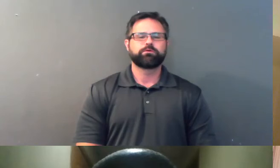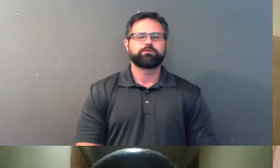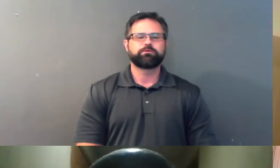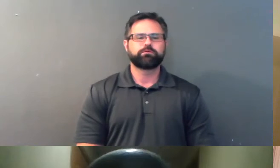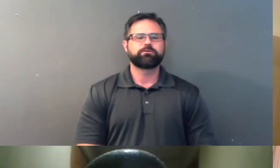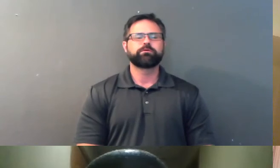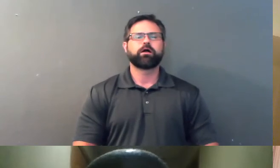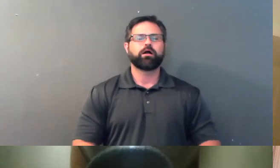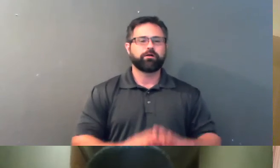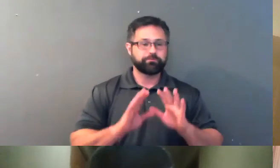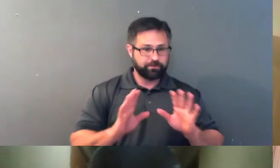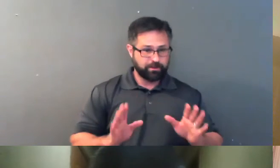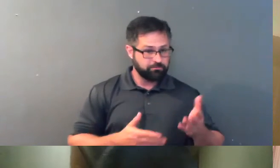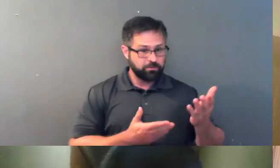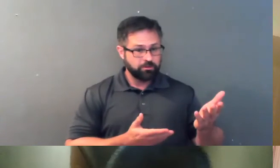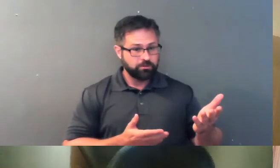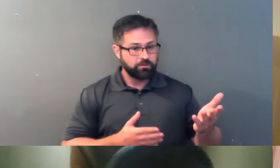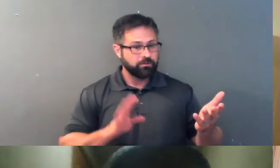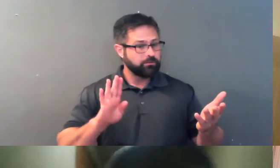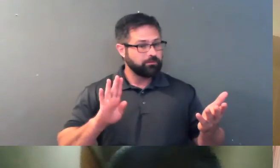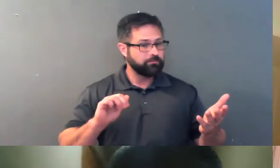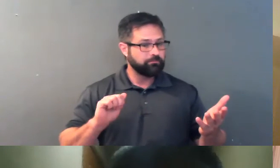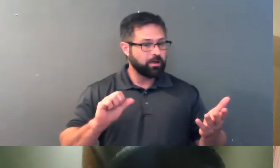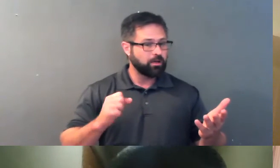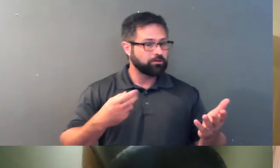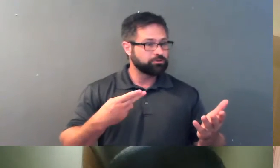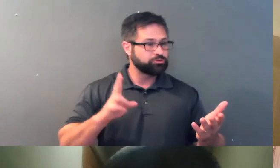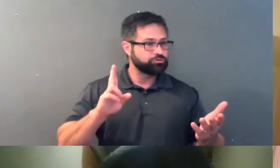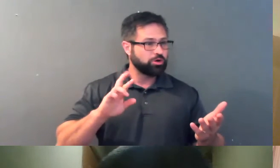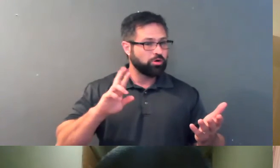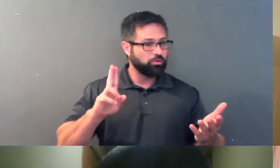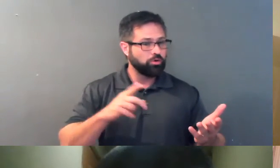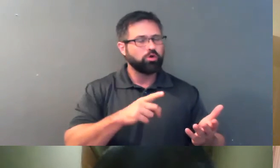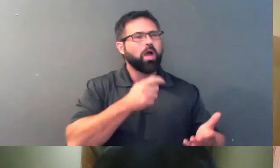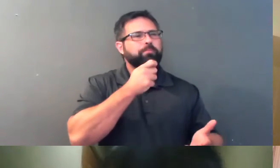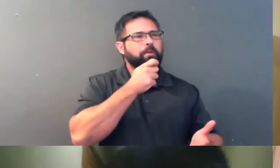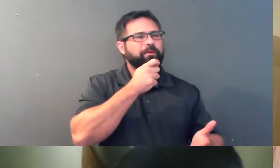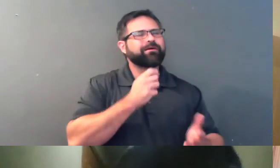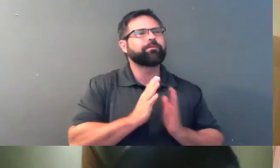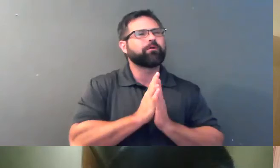We will give the floor over to you. And could you unmute your mic?